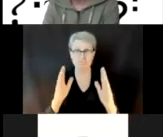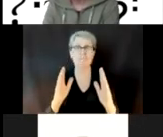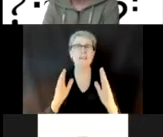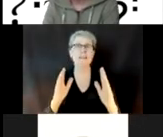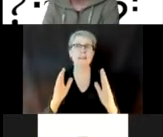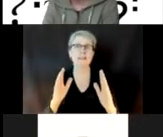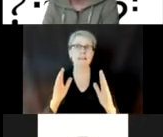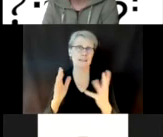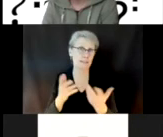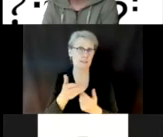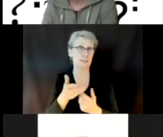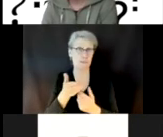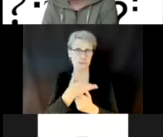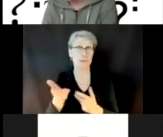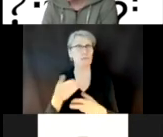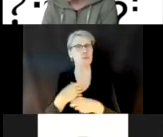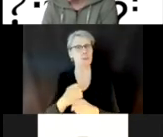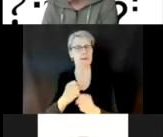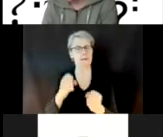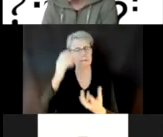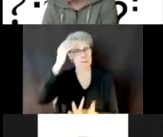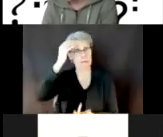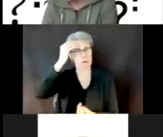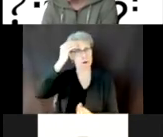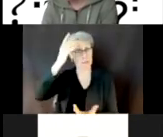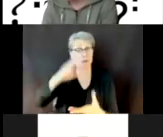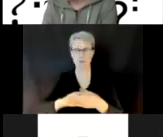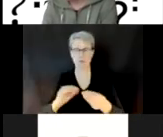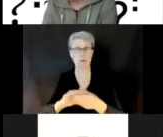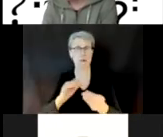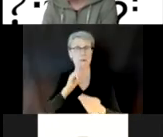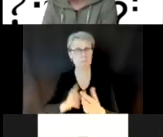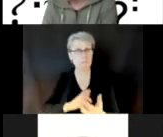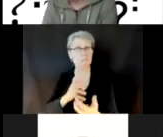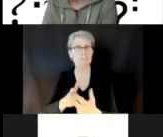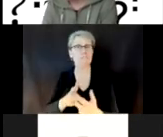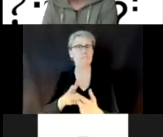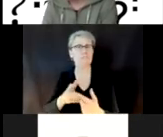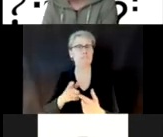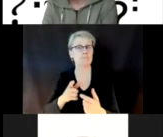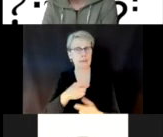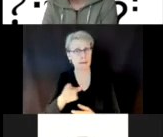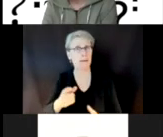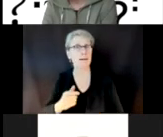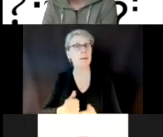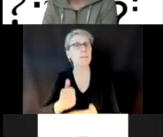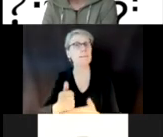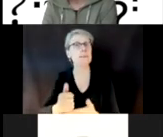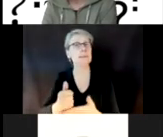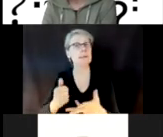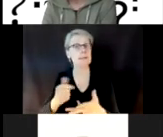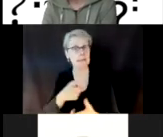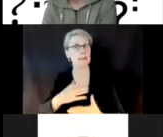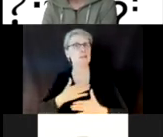be creating content that is beneficial, helpful, delightful to them. That's sort of the inbound